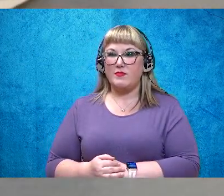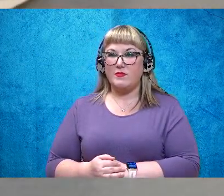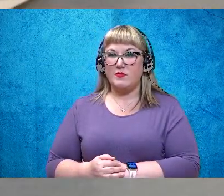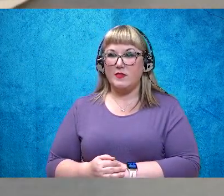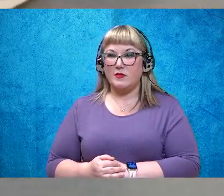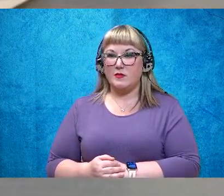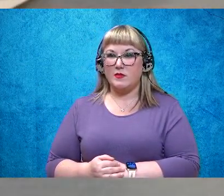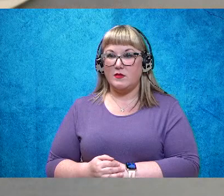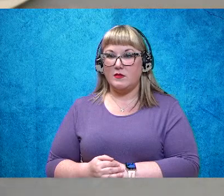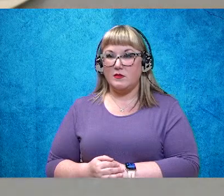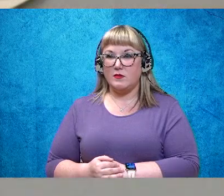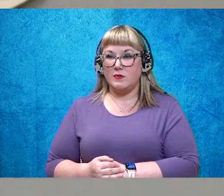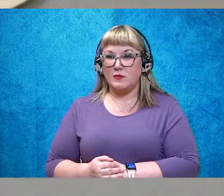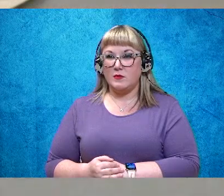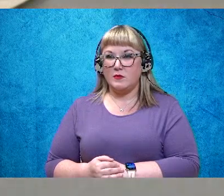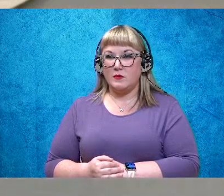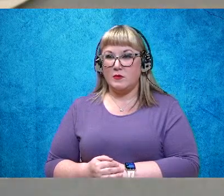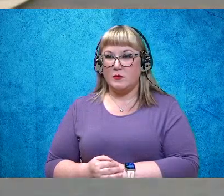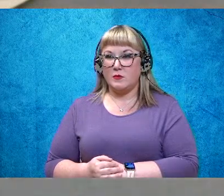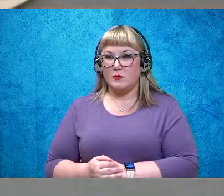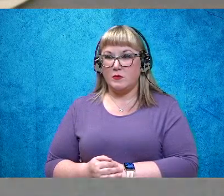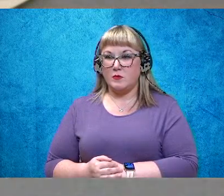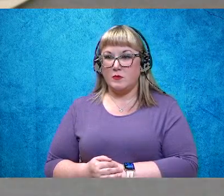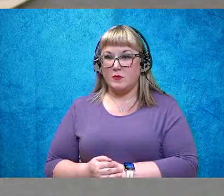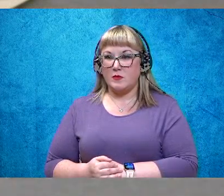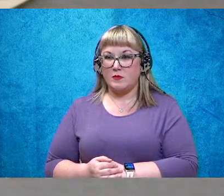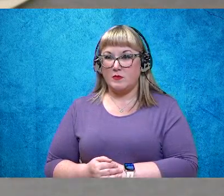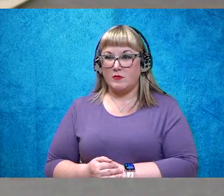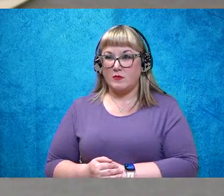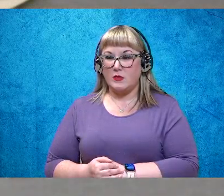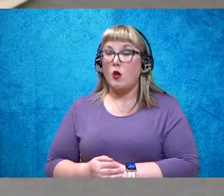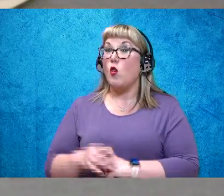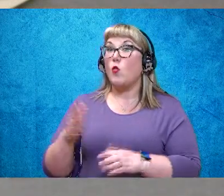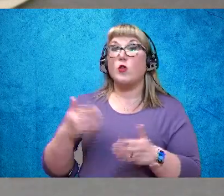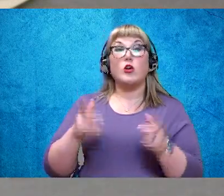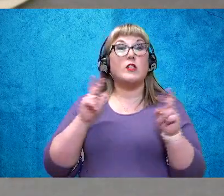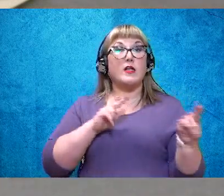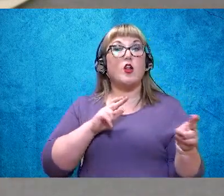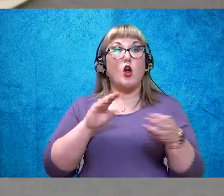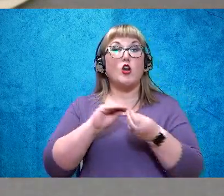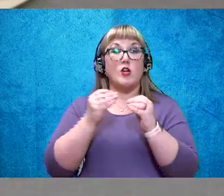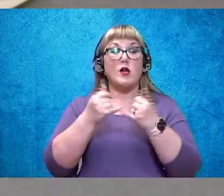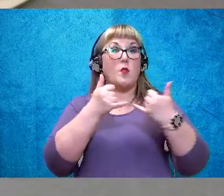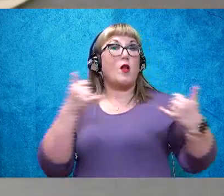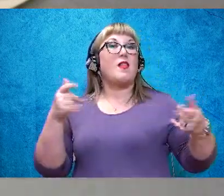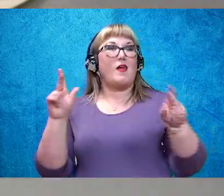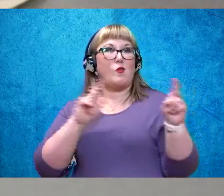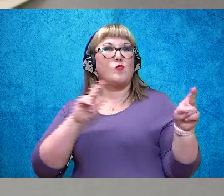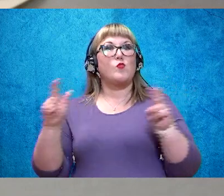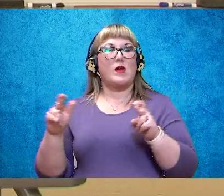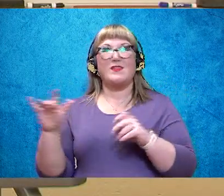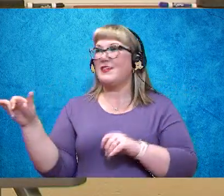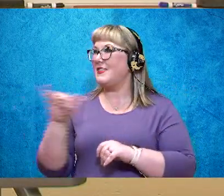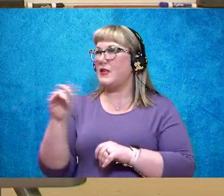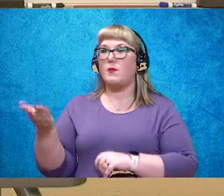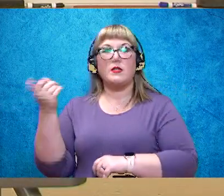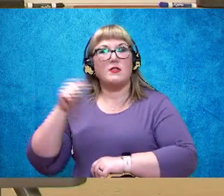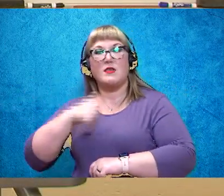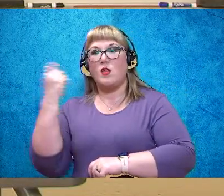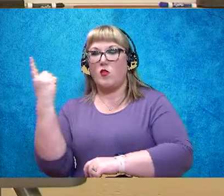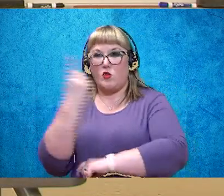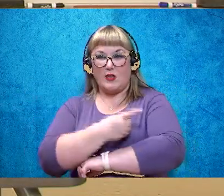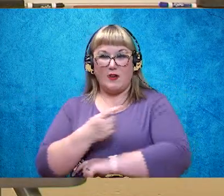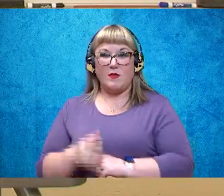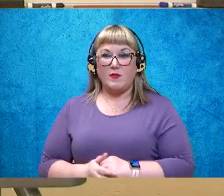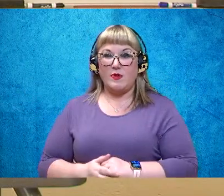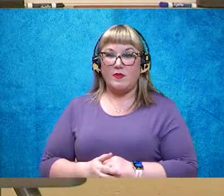is our number 15. Good job, and I'm going to go ahead and get our number line started back here, just like we did the other day.